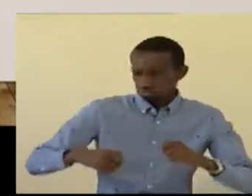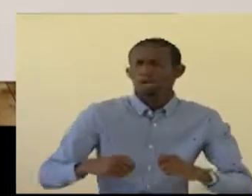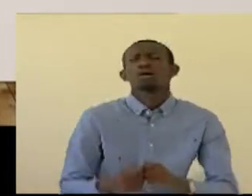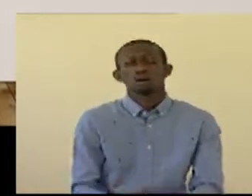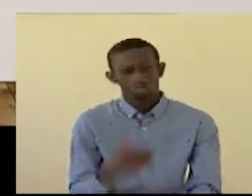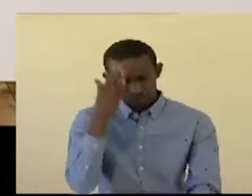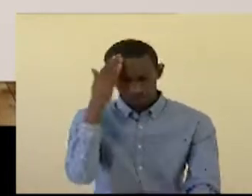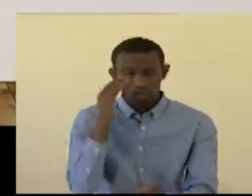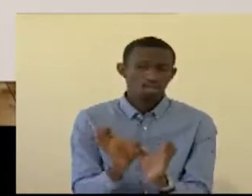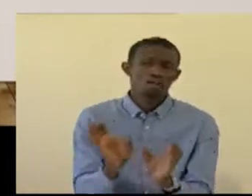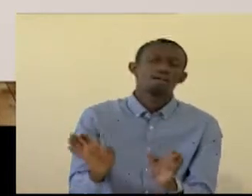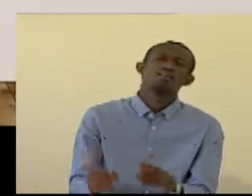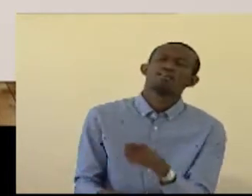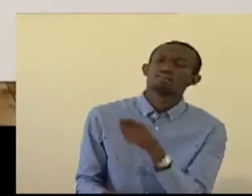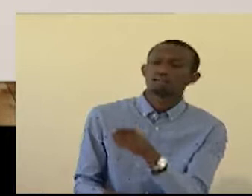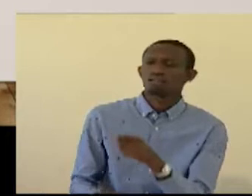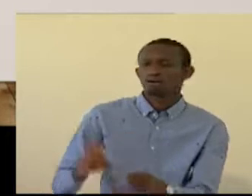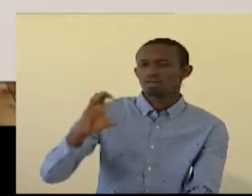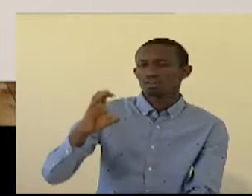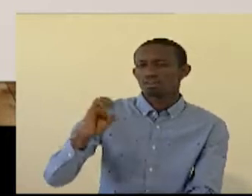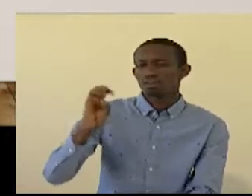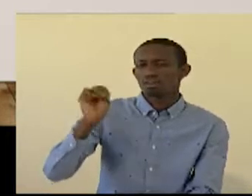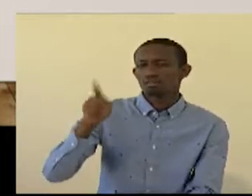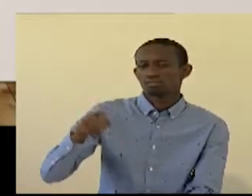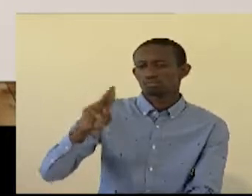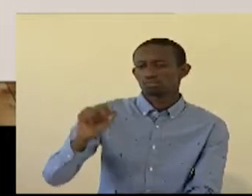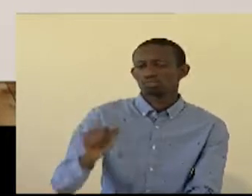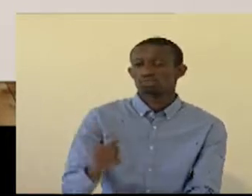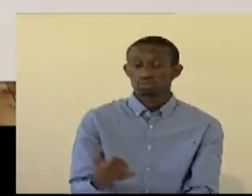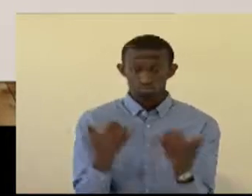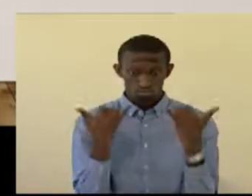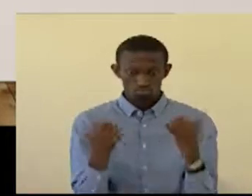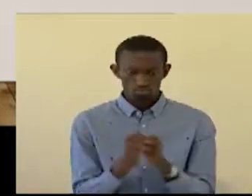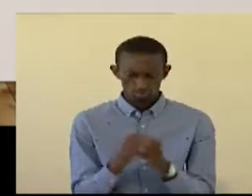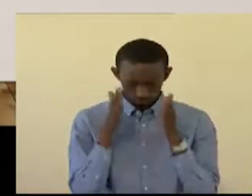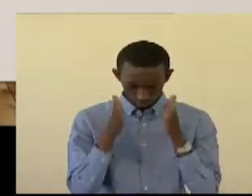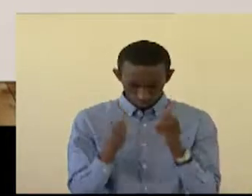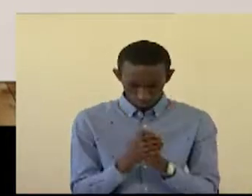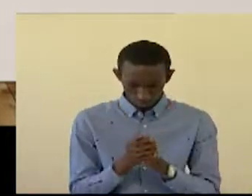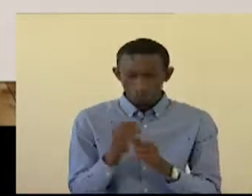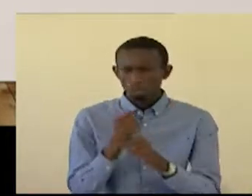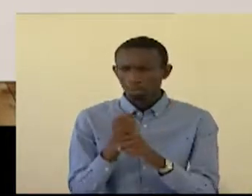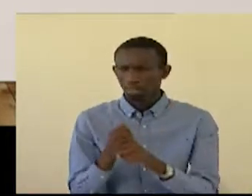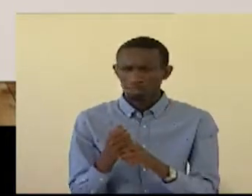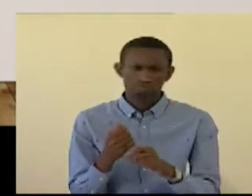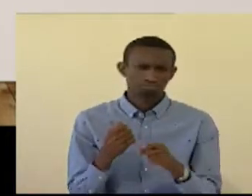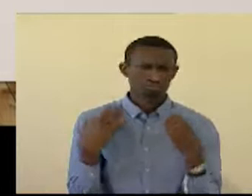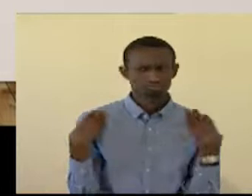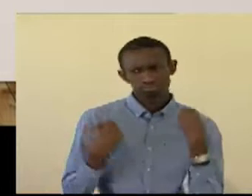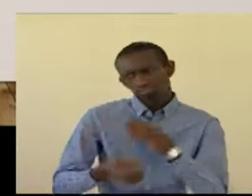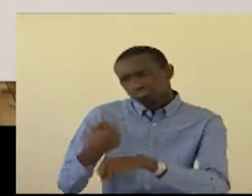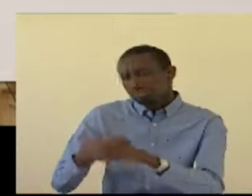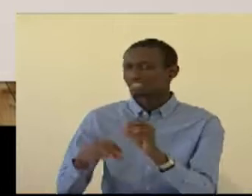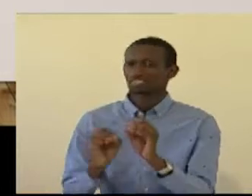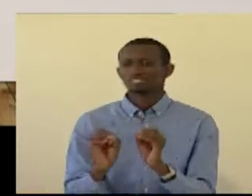distinguish compounds, organic compounds. Today, the session will not involve practicals.